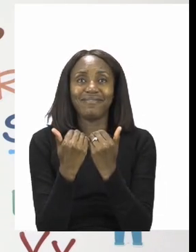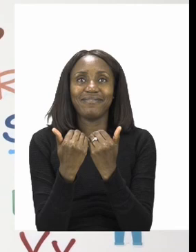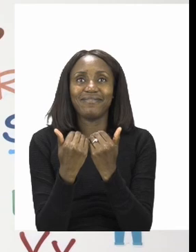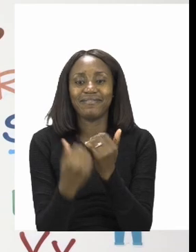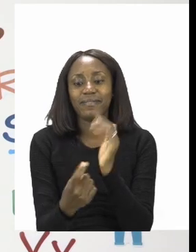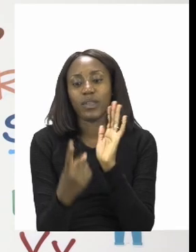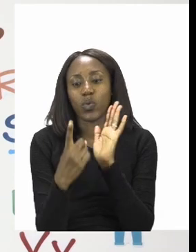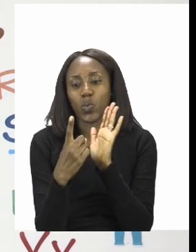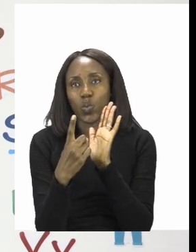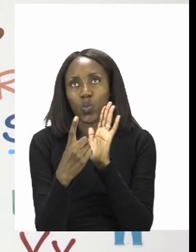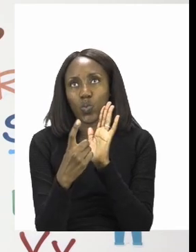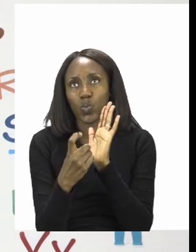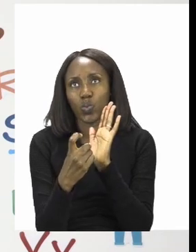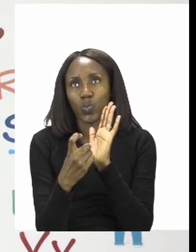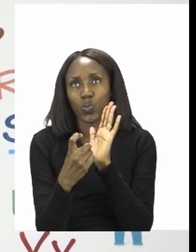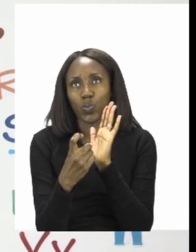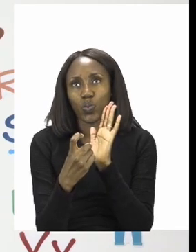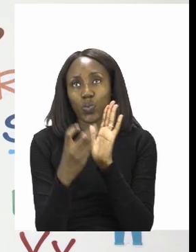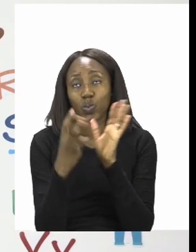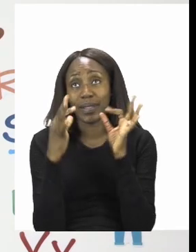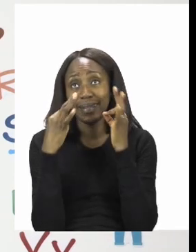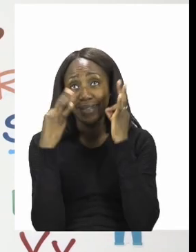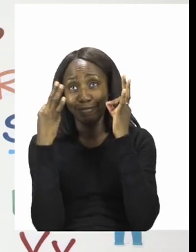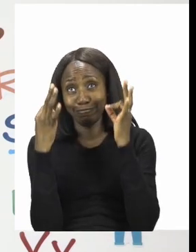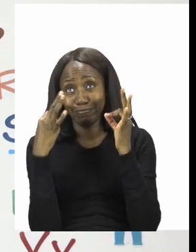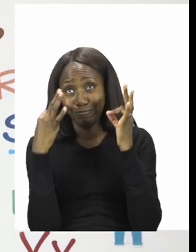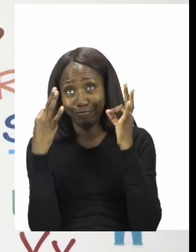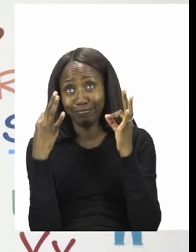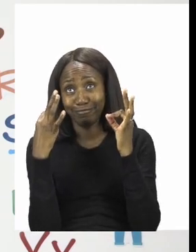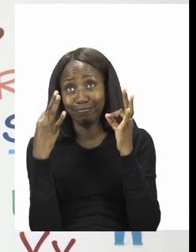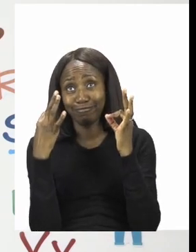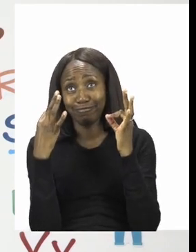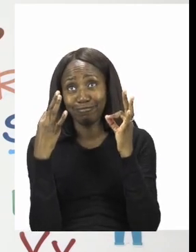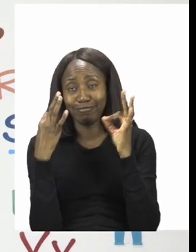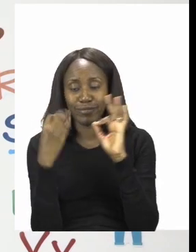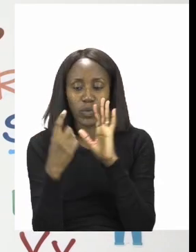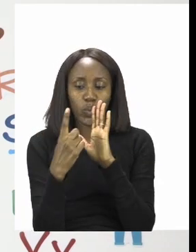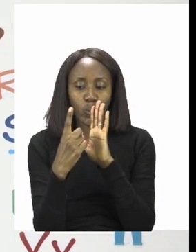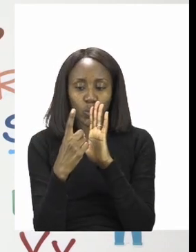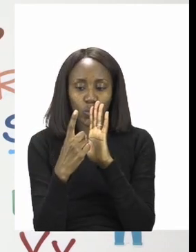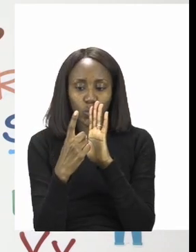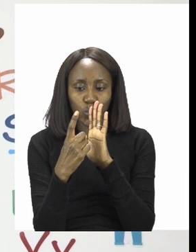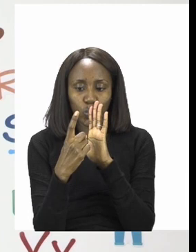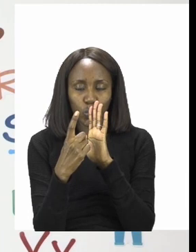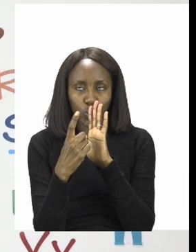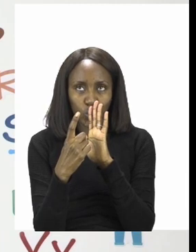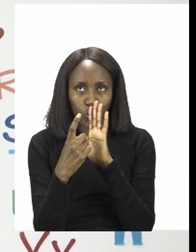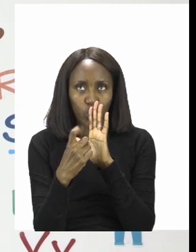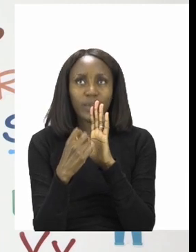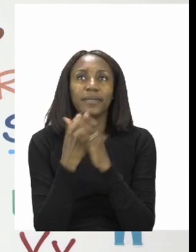take our sanitizer and sing our special sanitizing song.